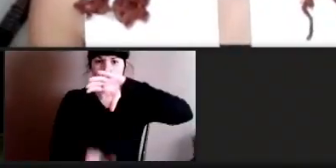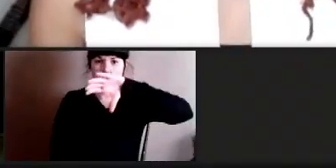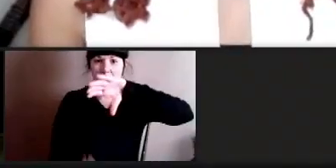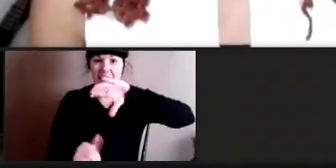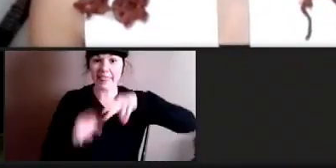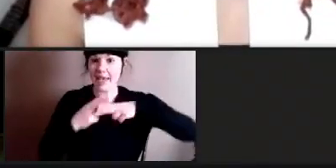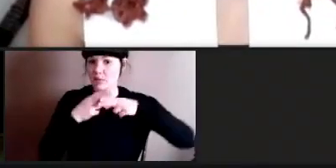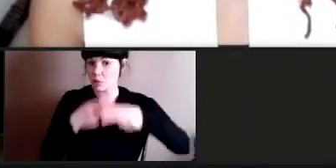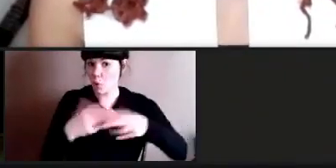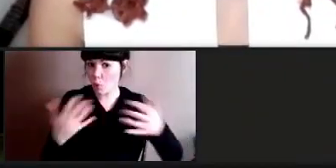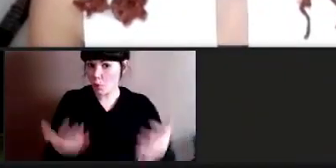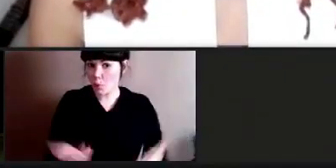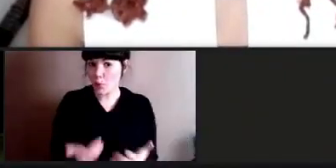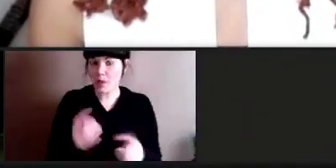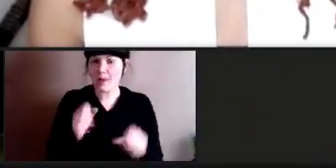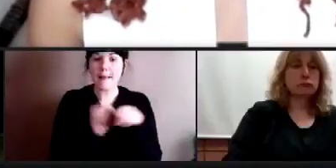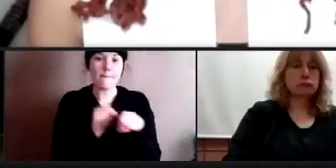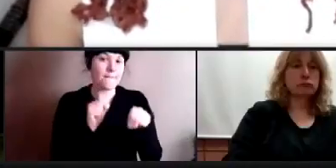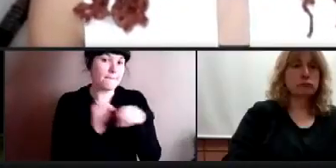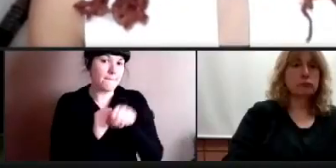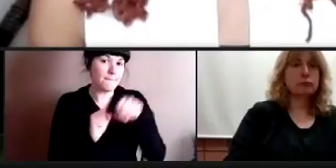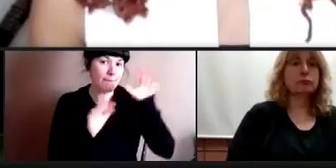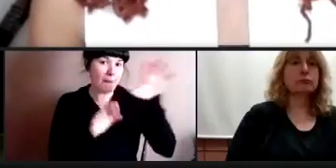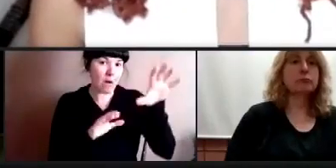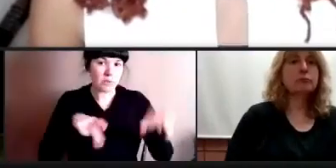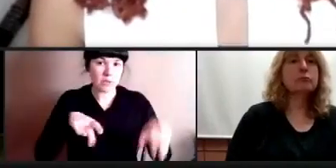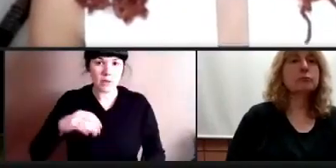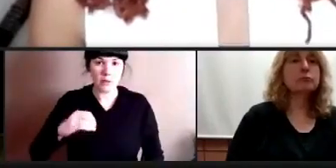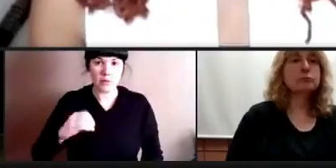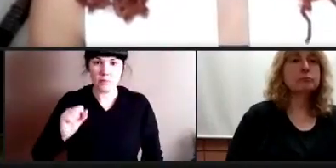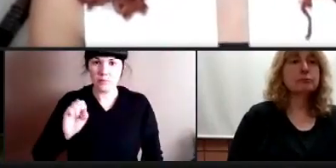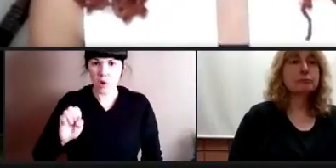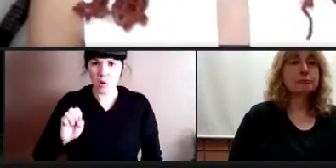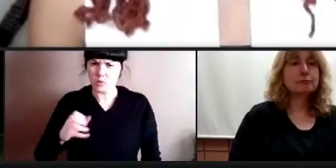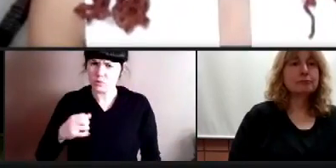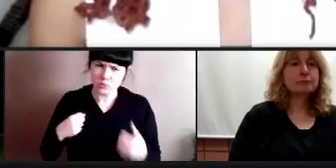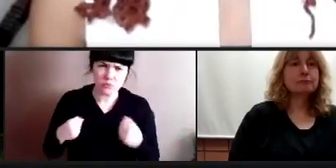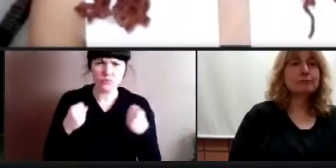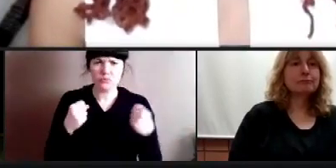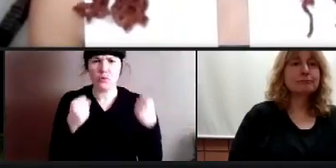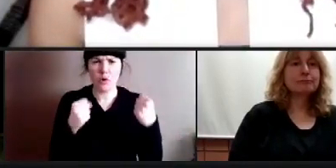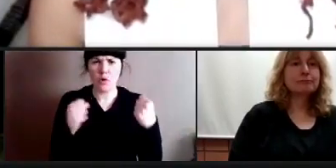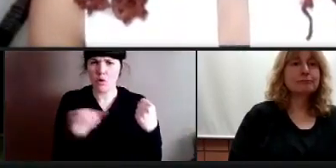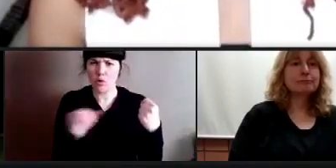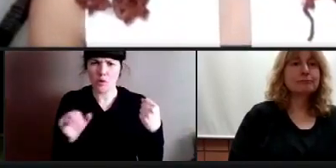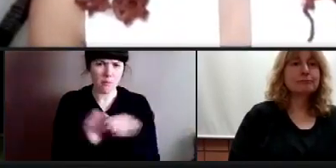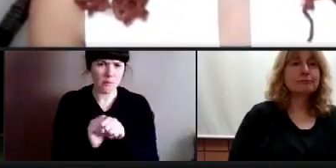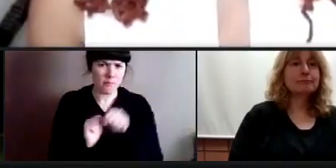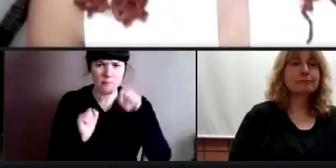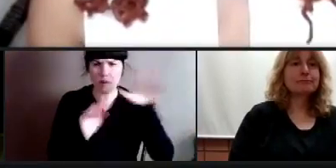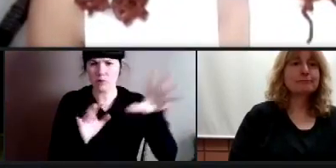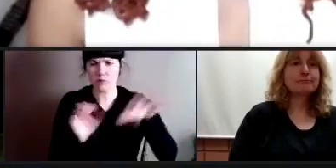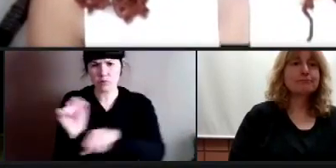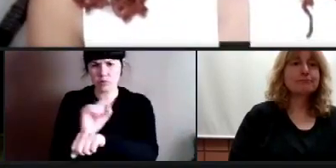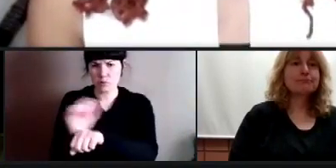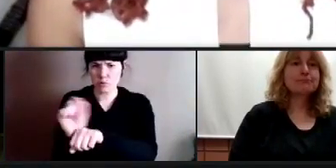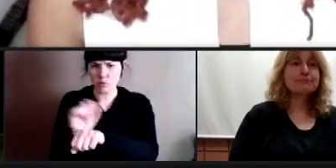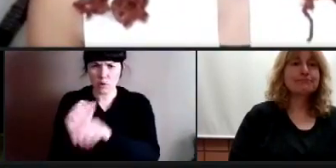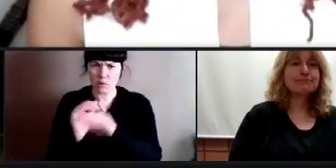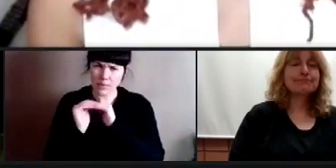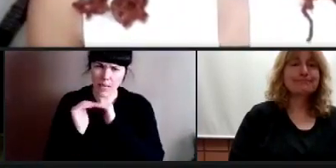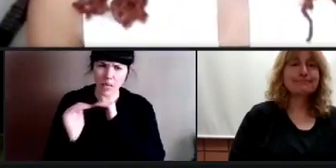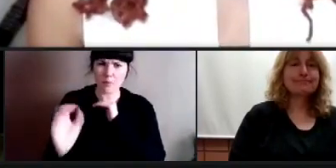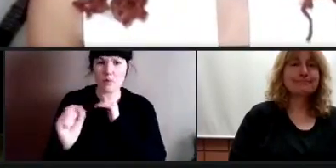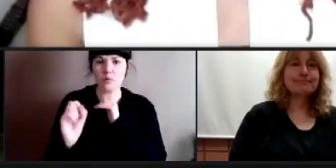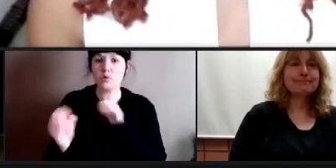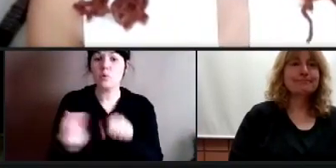And if you think of mountains, they are strong, they are secure, they are stable. So let's